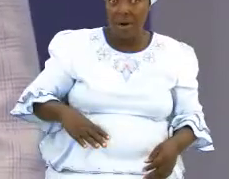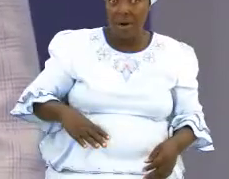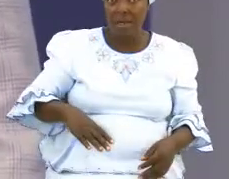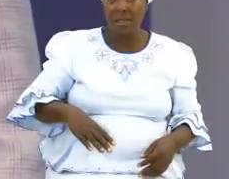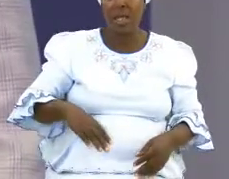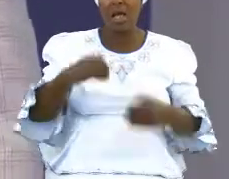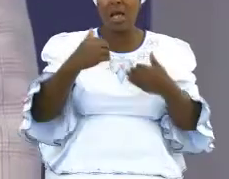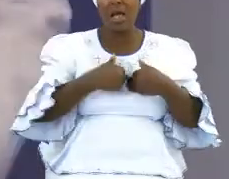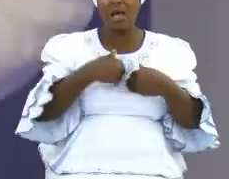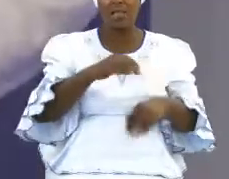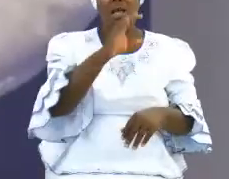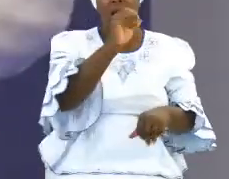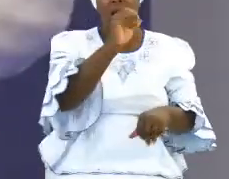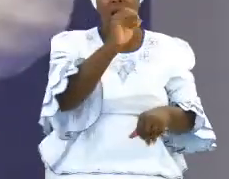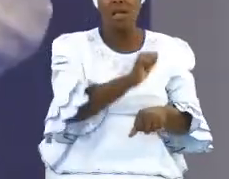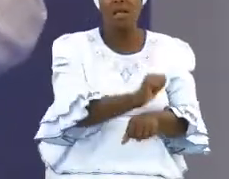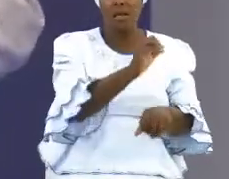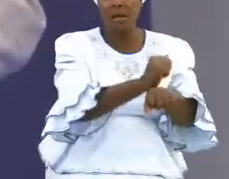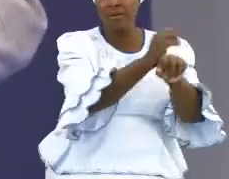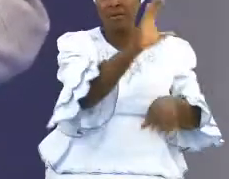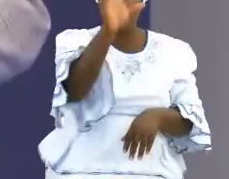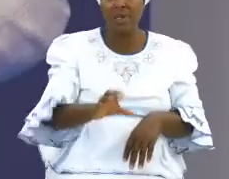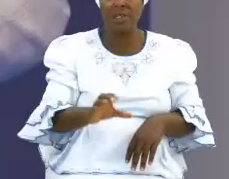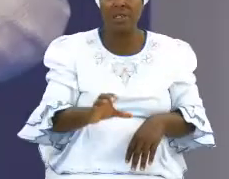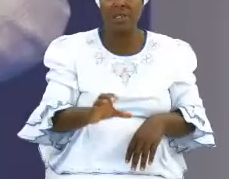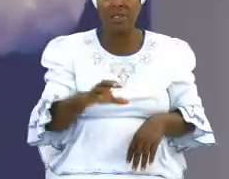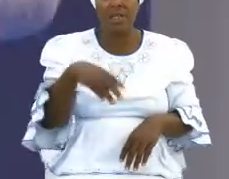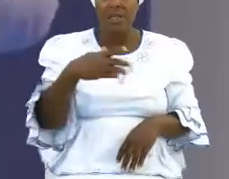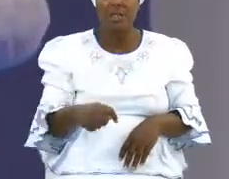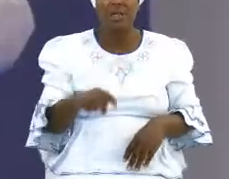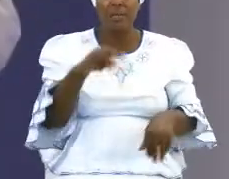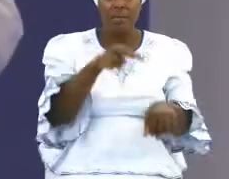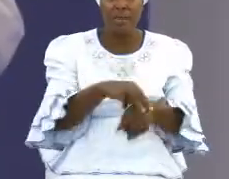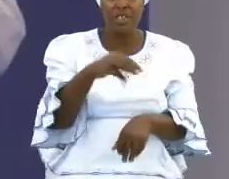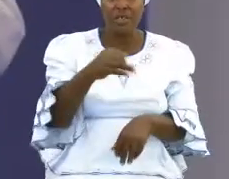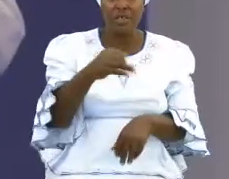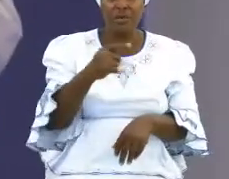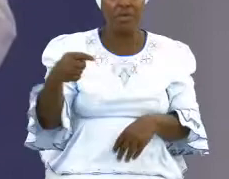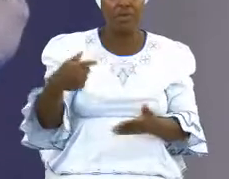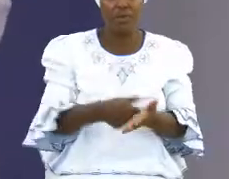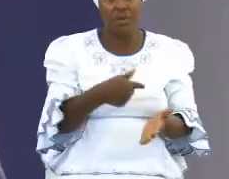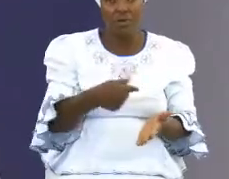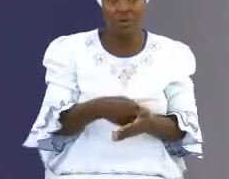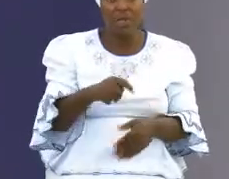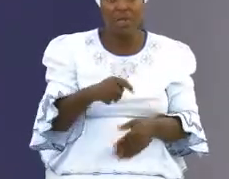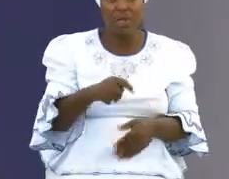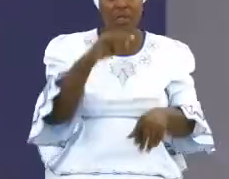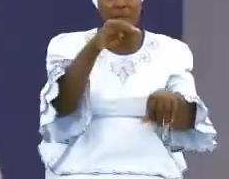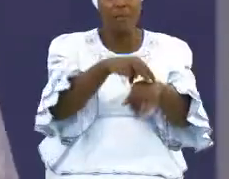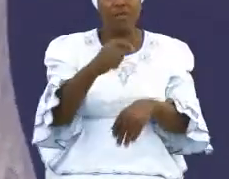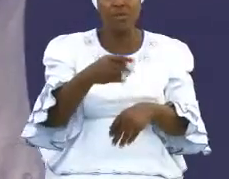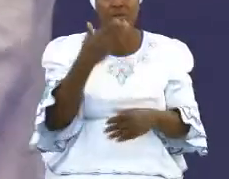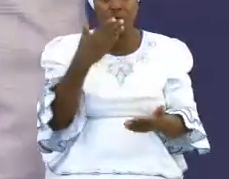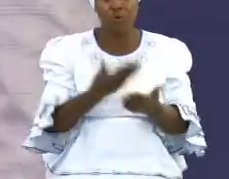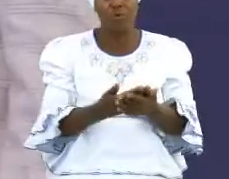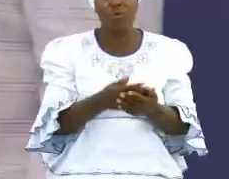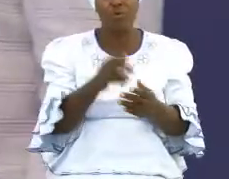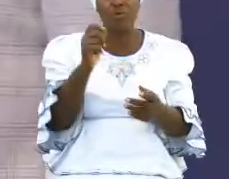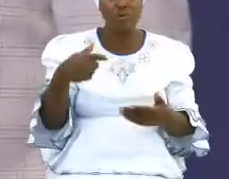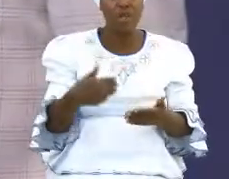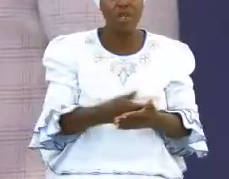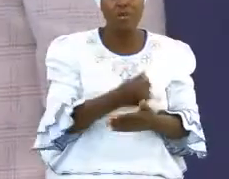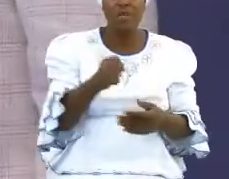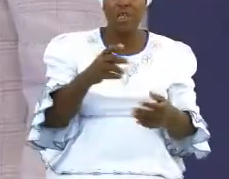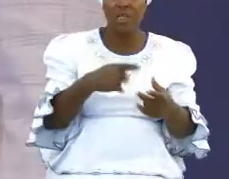Calvary, the message of the gospel, the message of the good news, the message of the